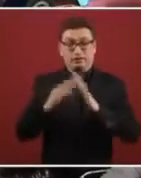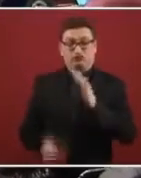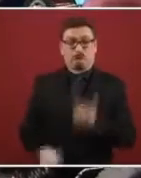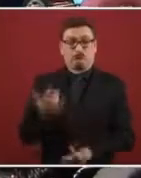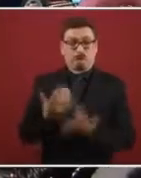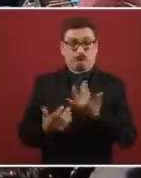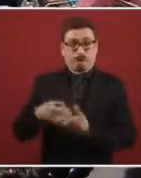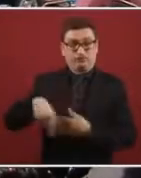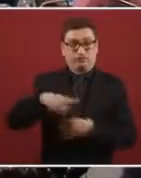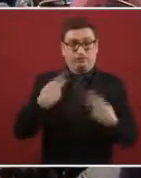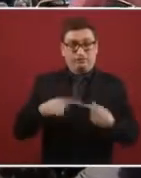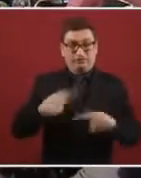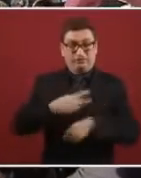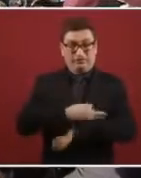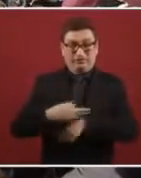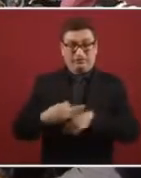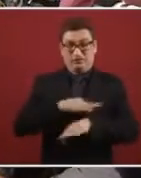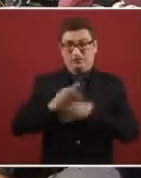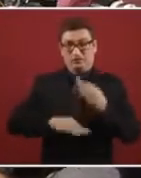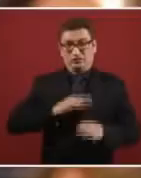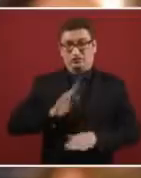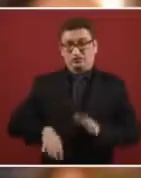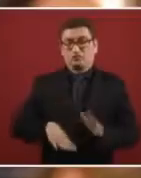fire, a family